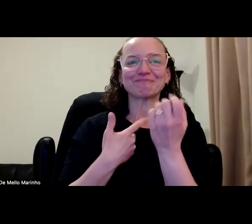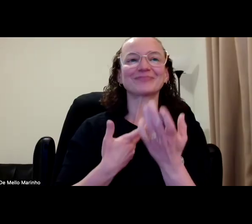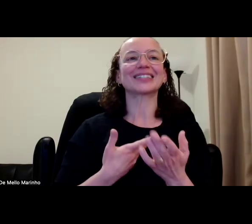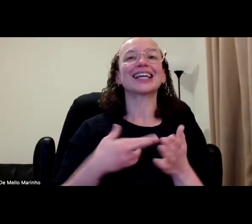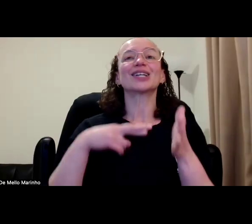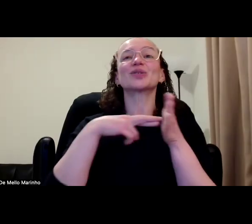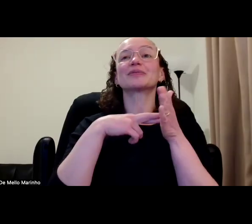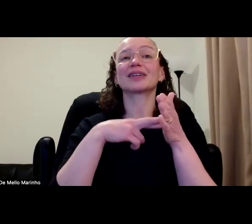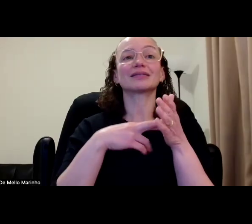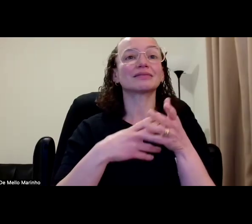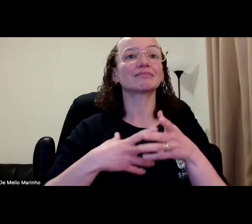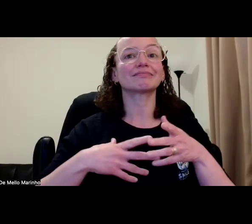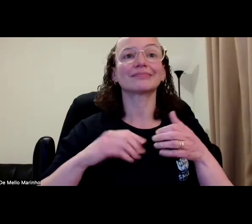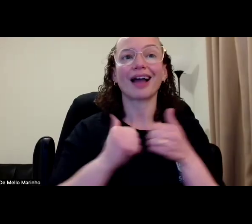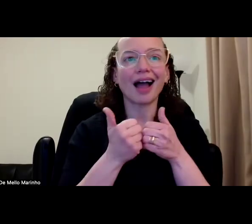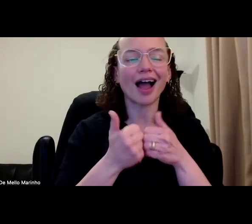There's a surface on the tooth.